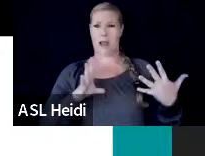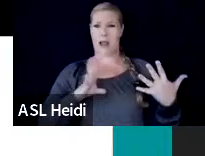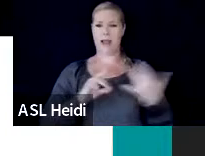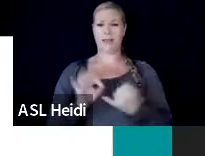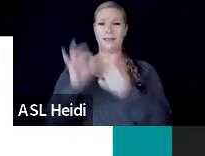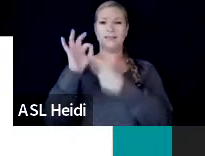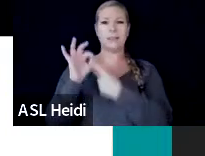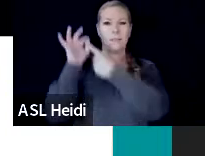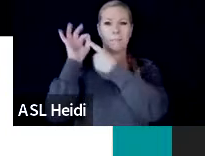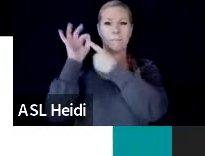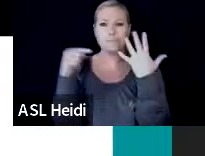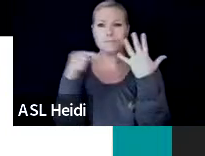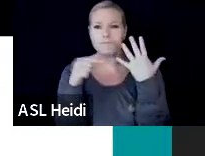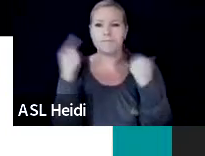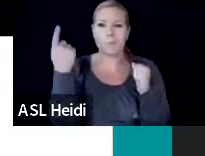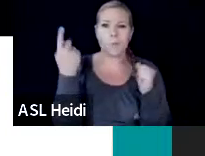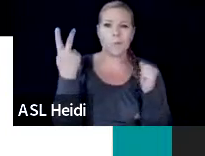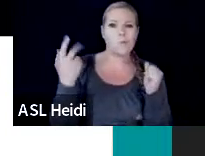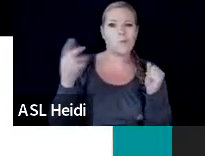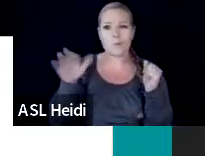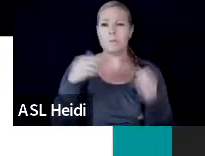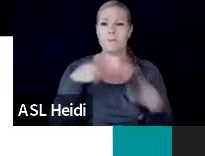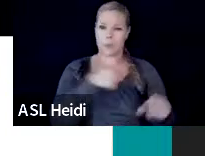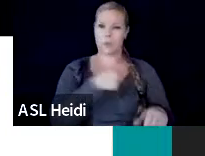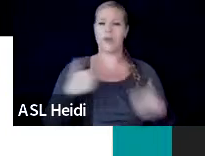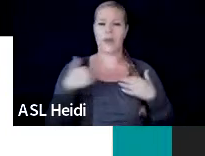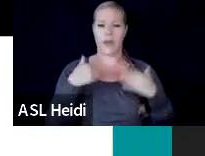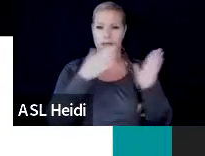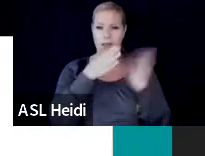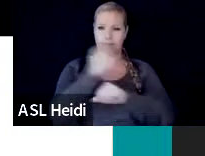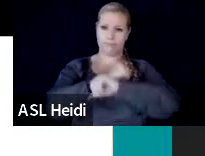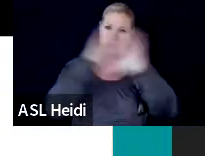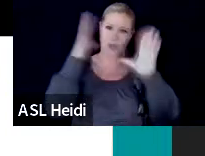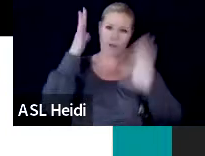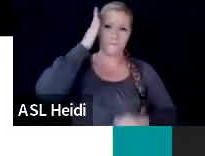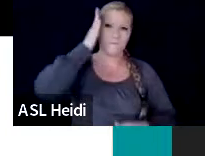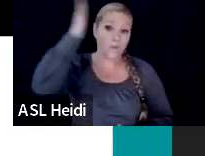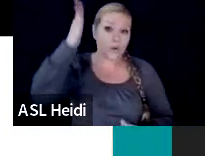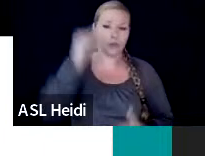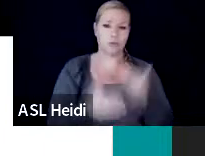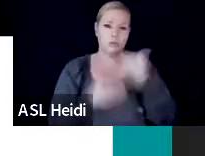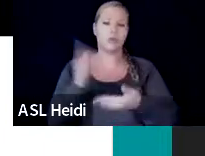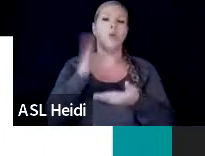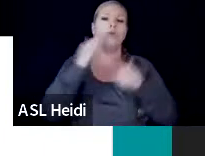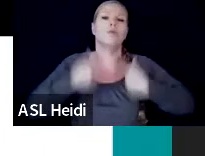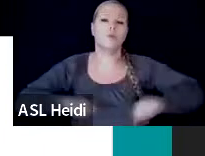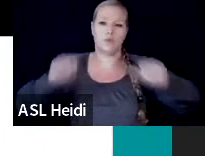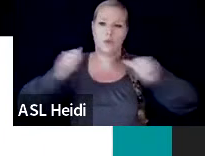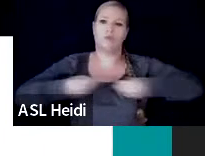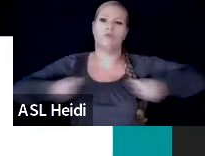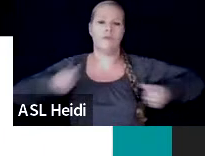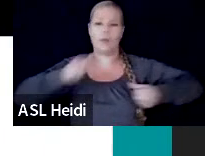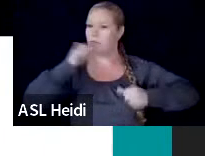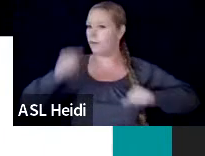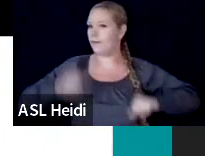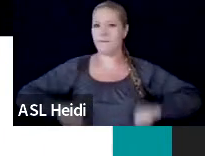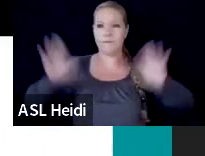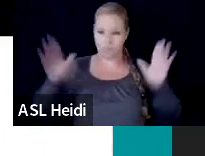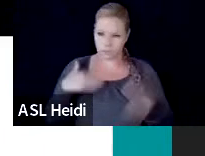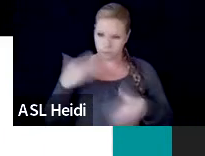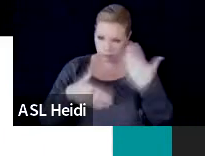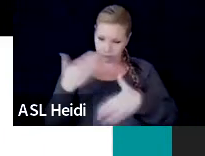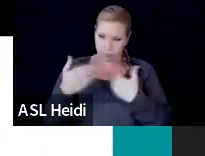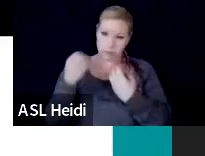and developed a work plan to address these concerns and give them some information about how we plan